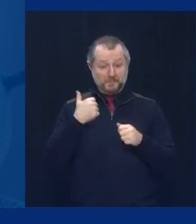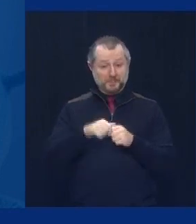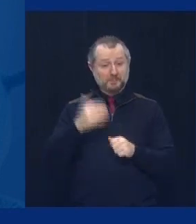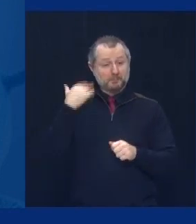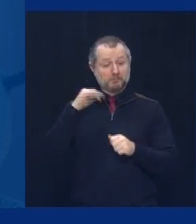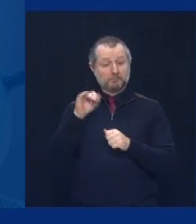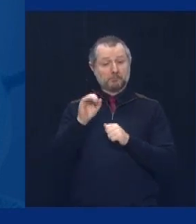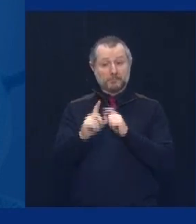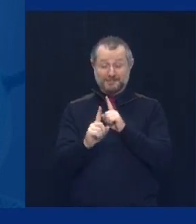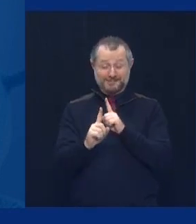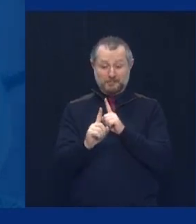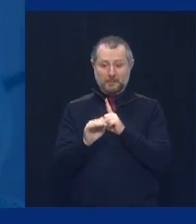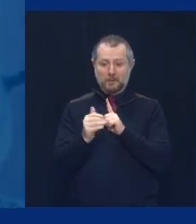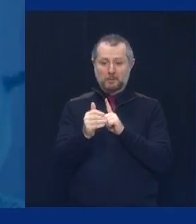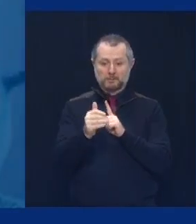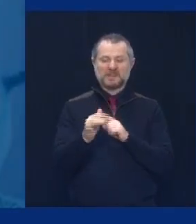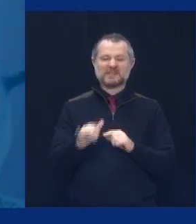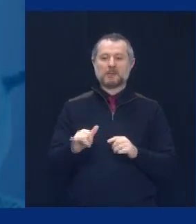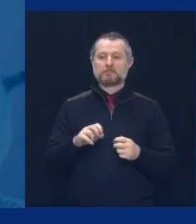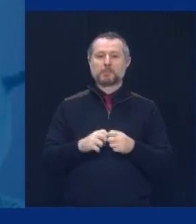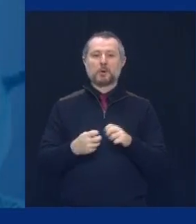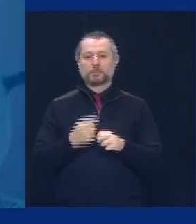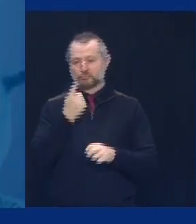is a problematic